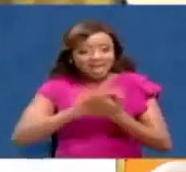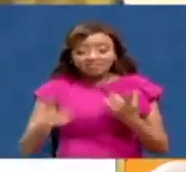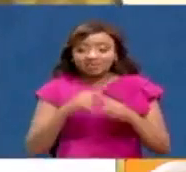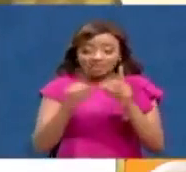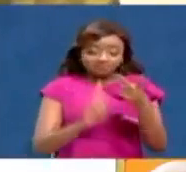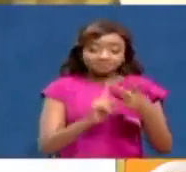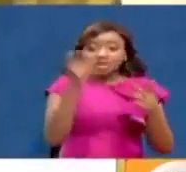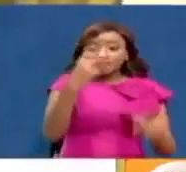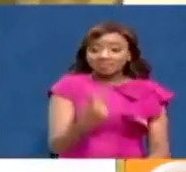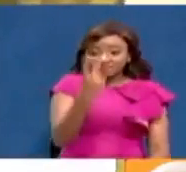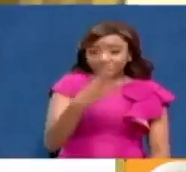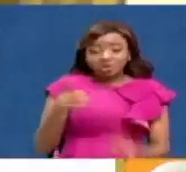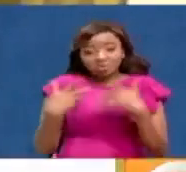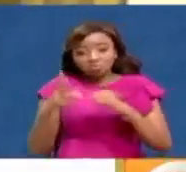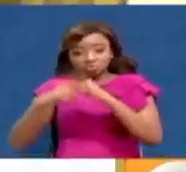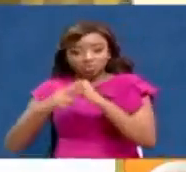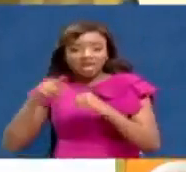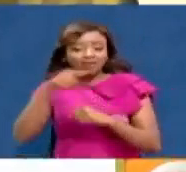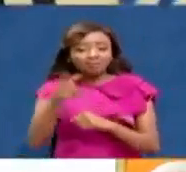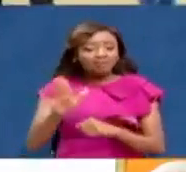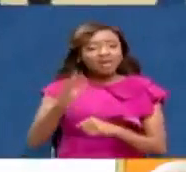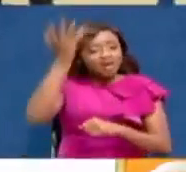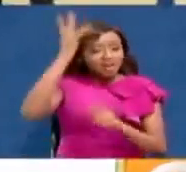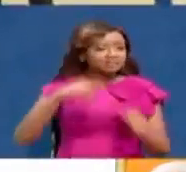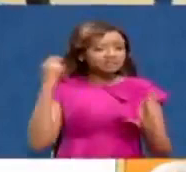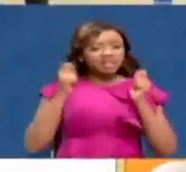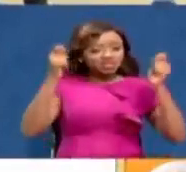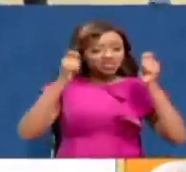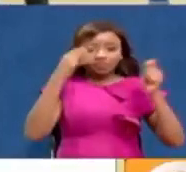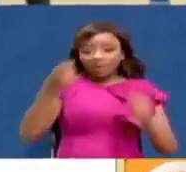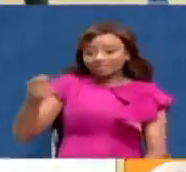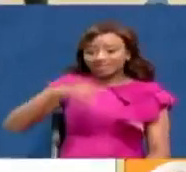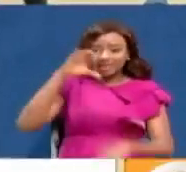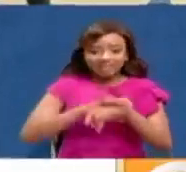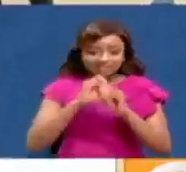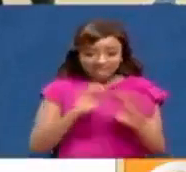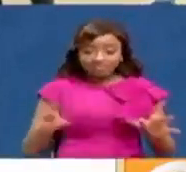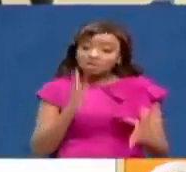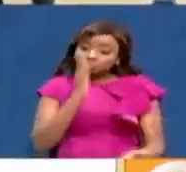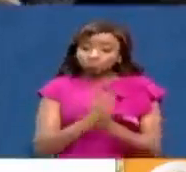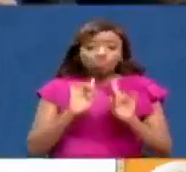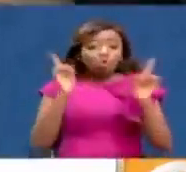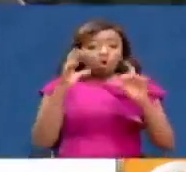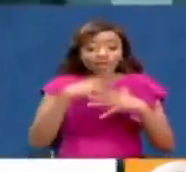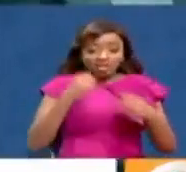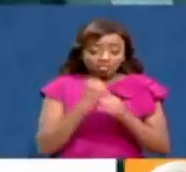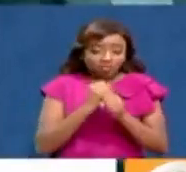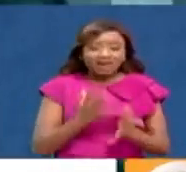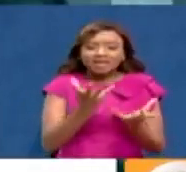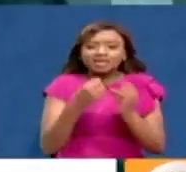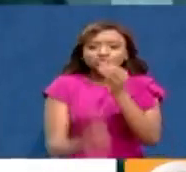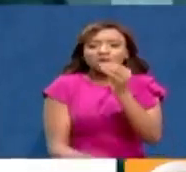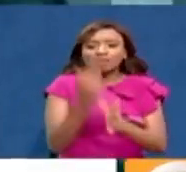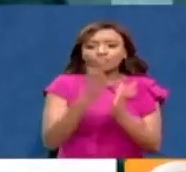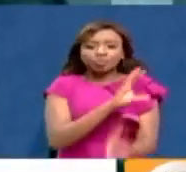in February and July this year over unpaid salaries. The clarion call from health workers is to have a National Health Commission to look